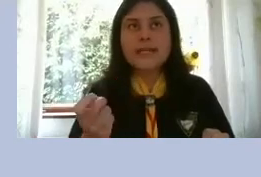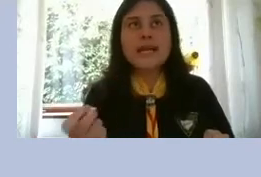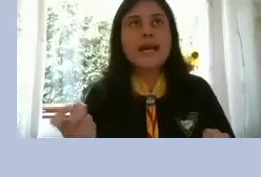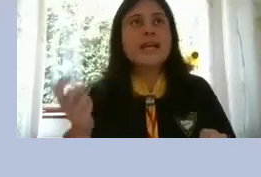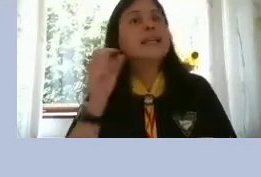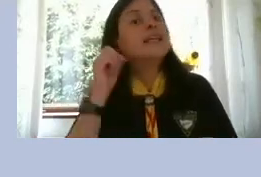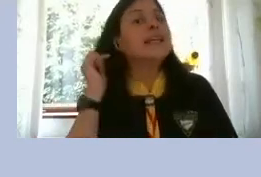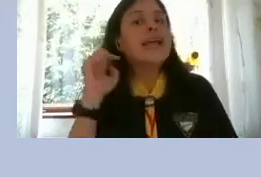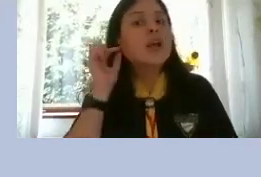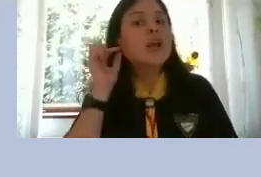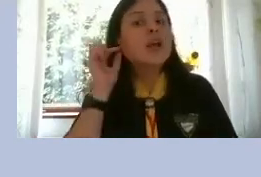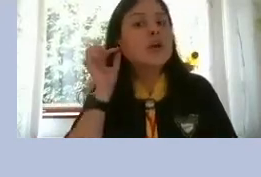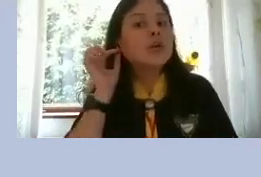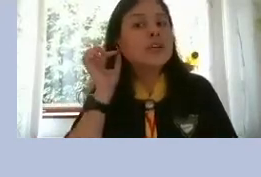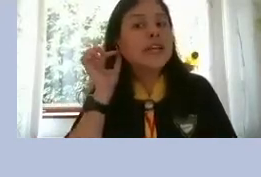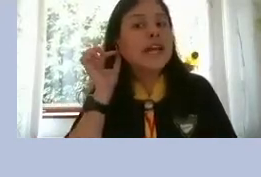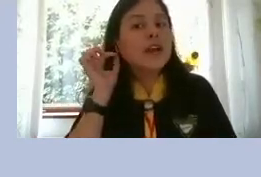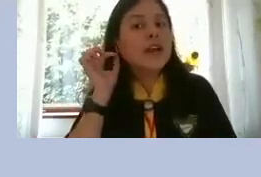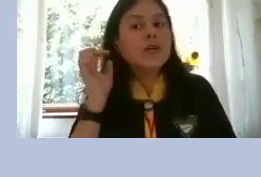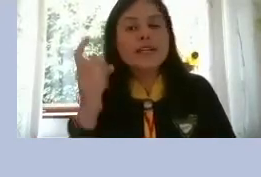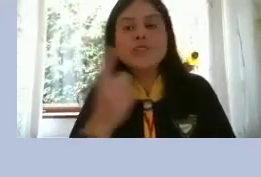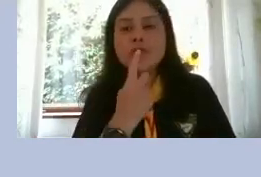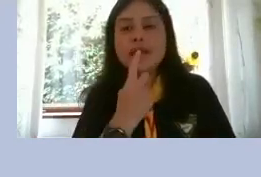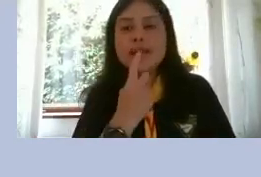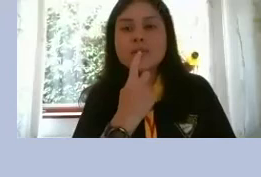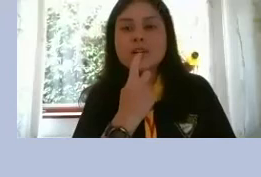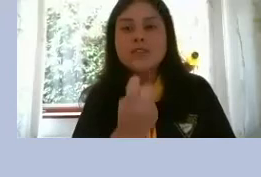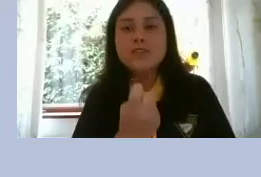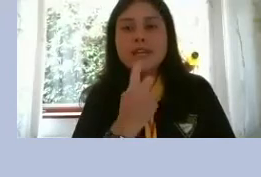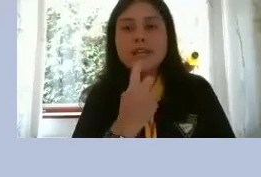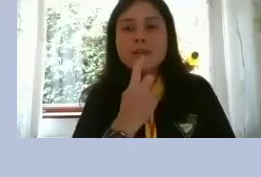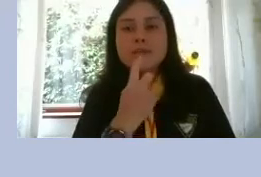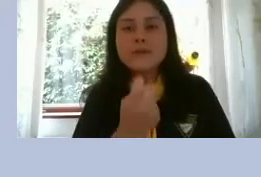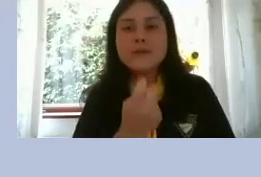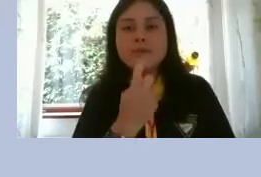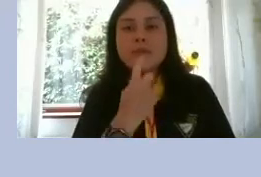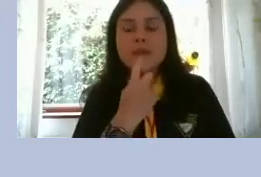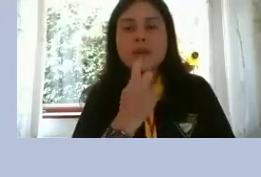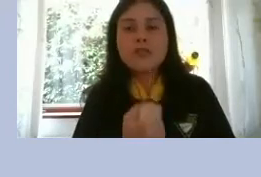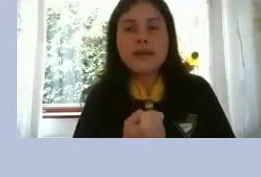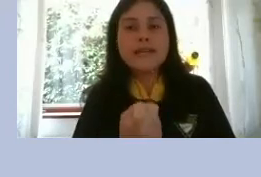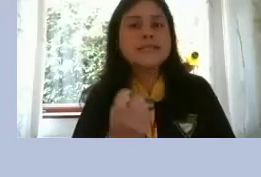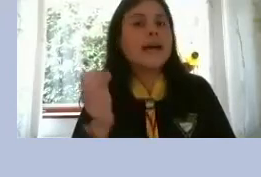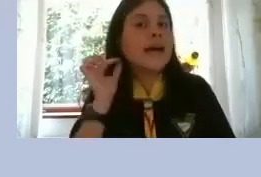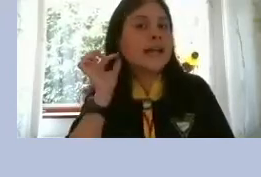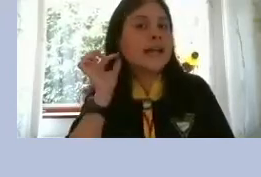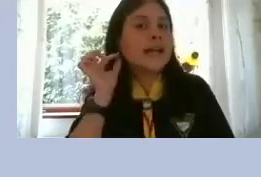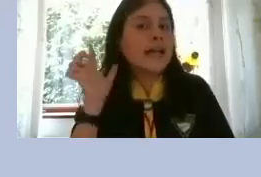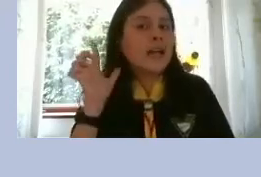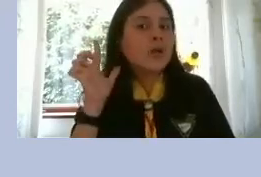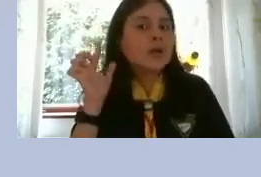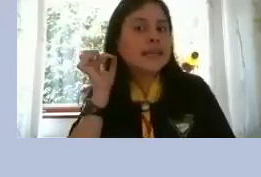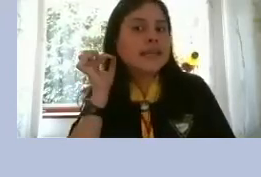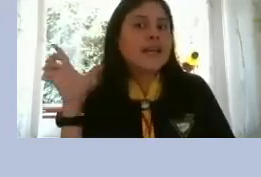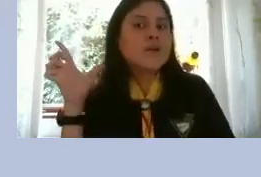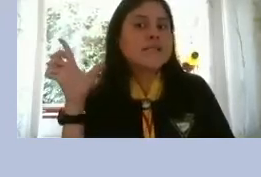red and yellow. Yellow is red because of your lips, yeah, red. And yellow,